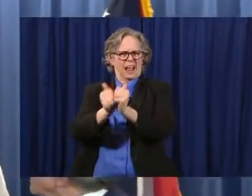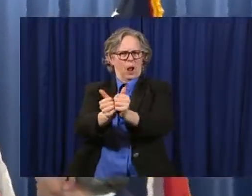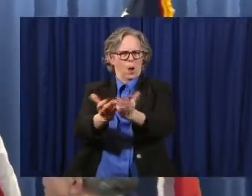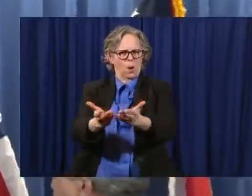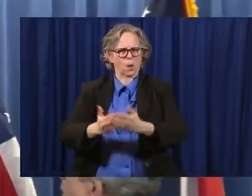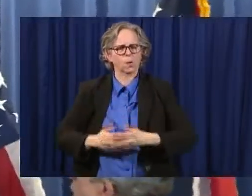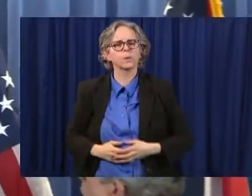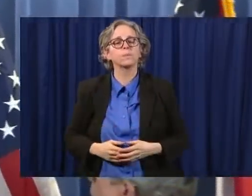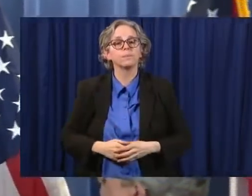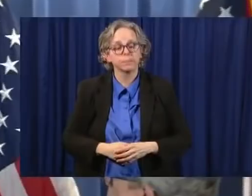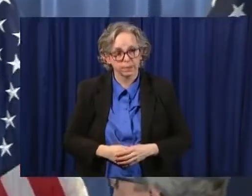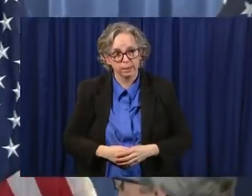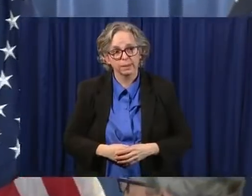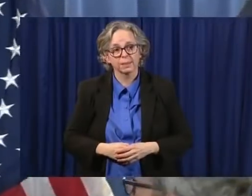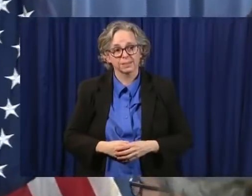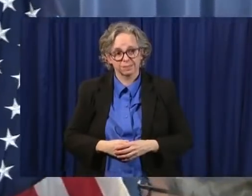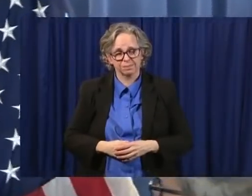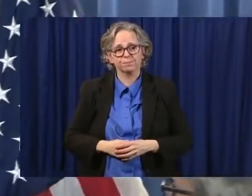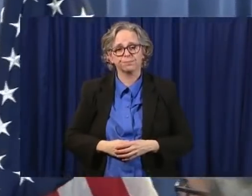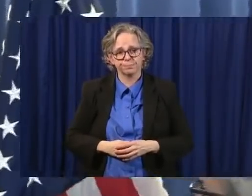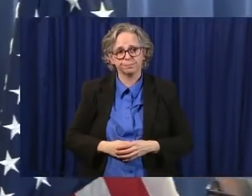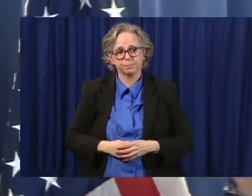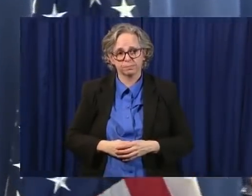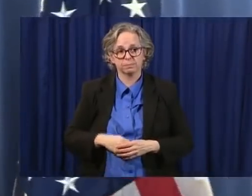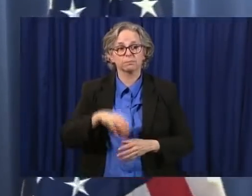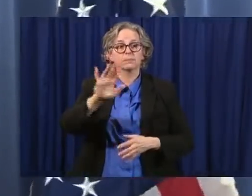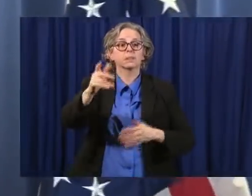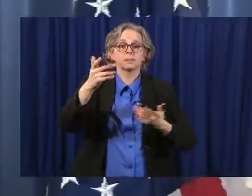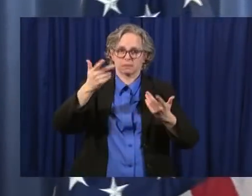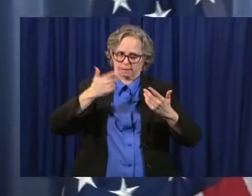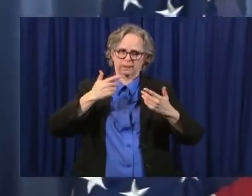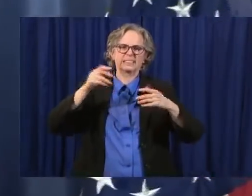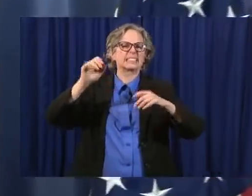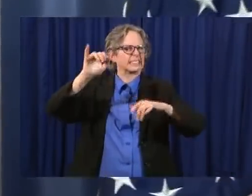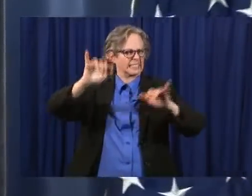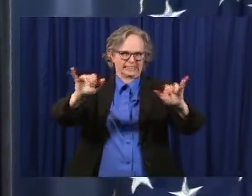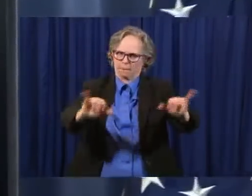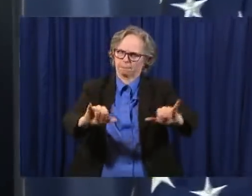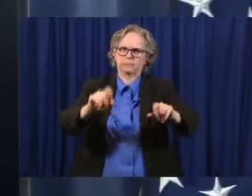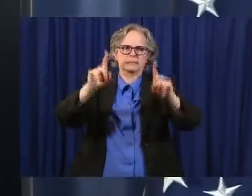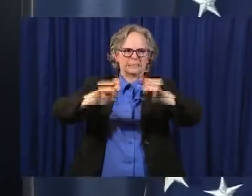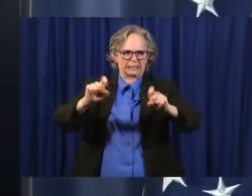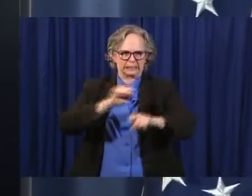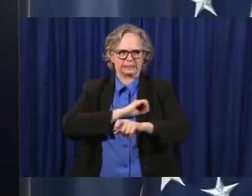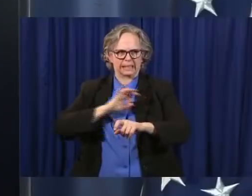So we have started testing staff, as I stated.